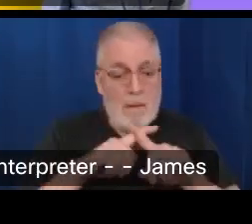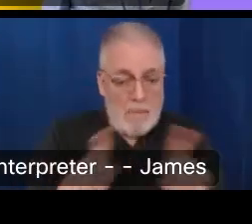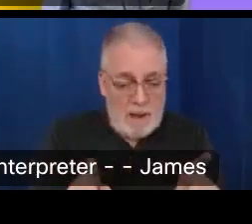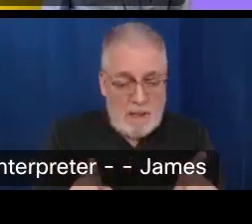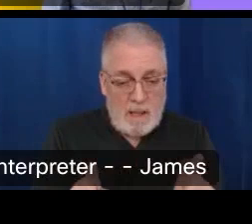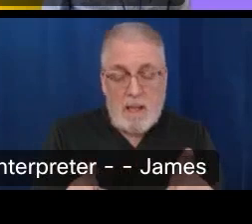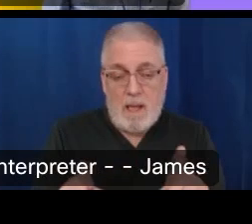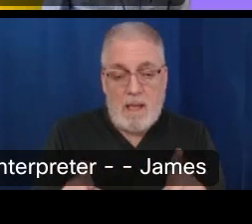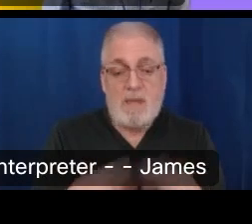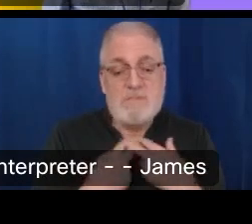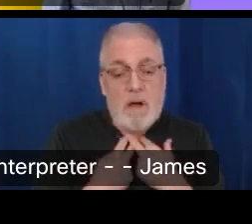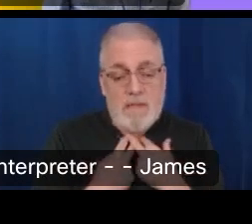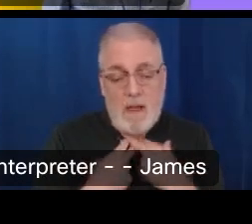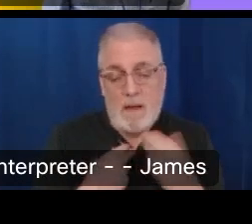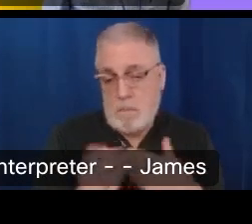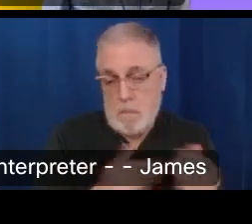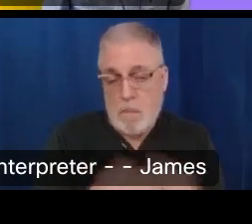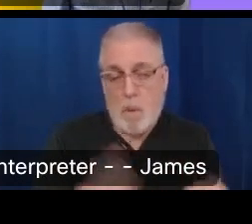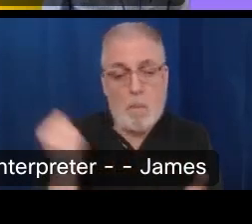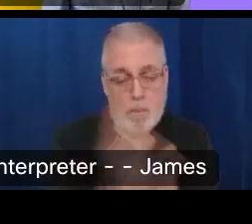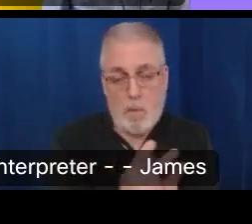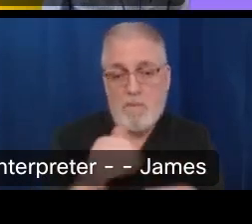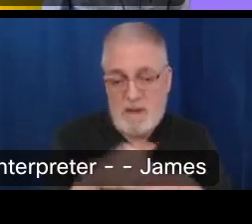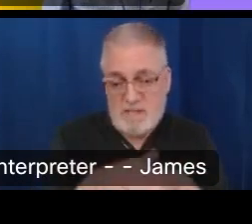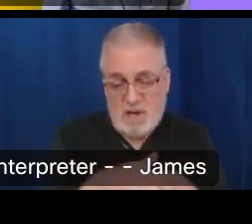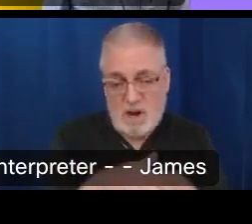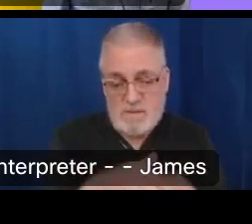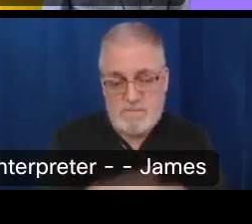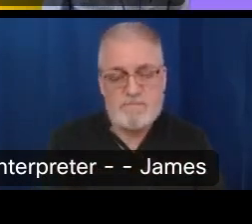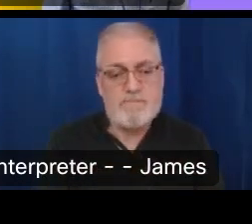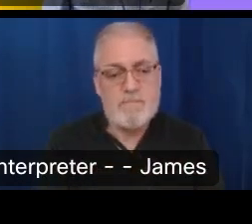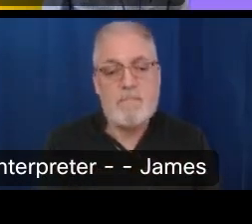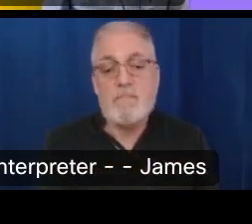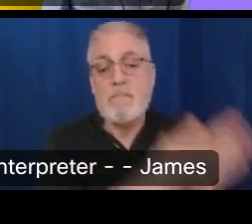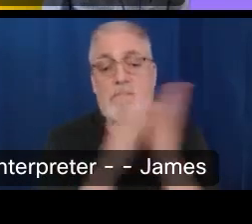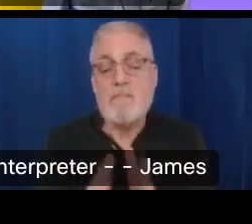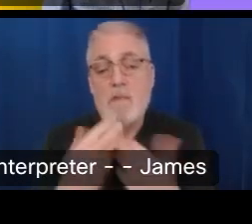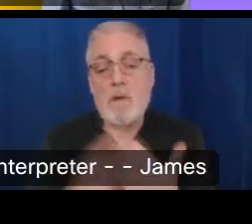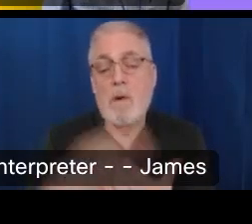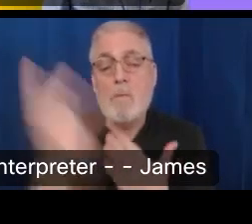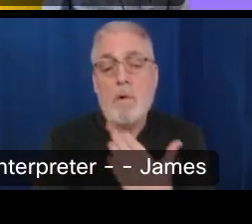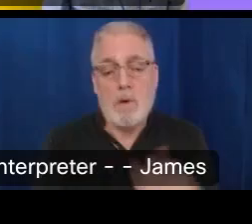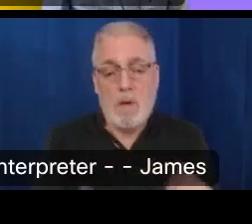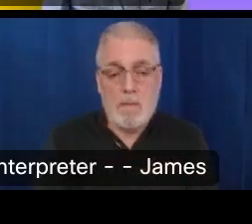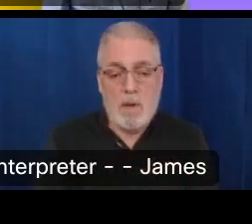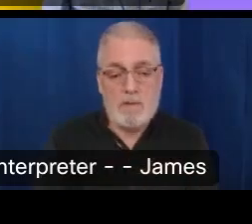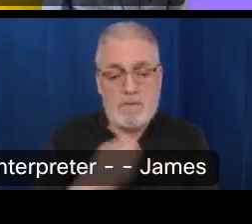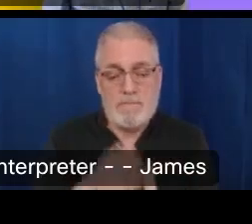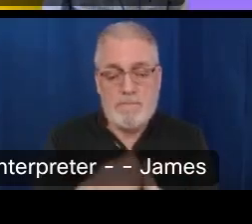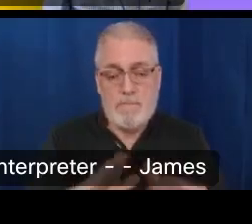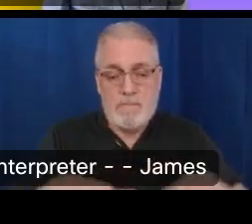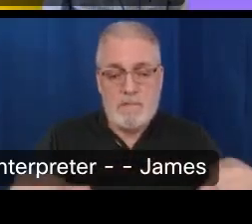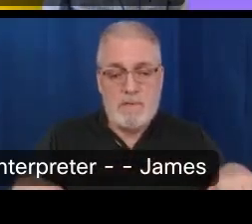And then the next program, also a children's program, is a residential treatment